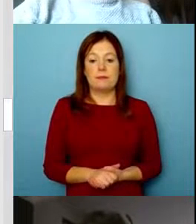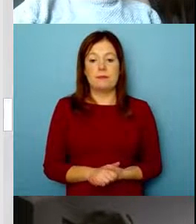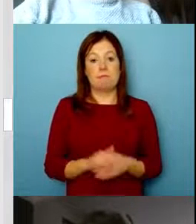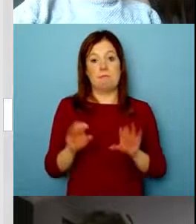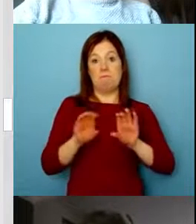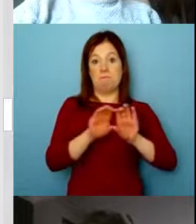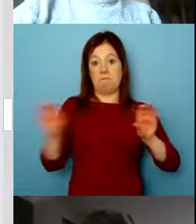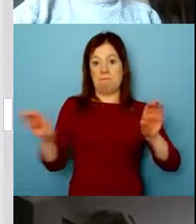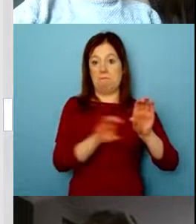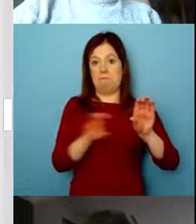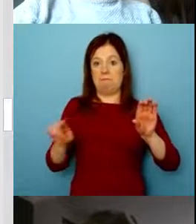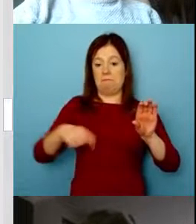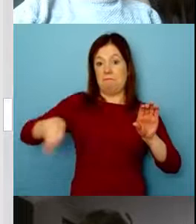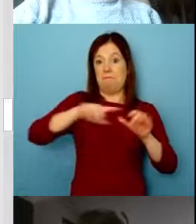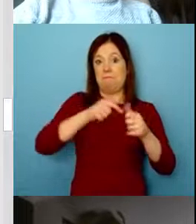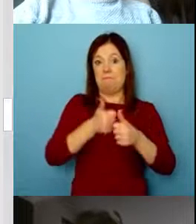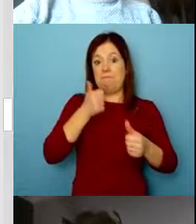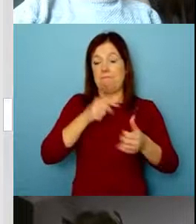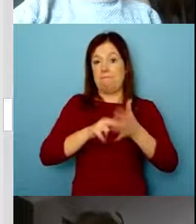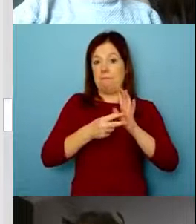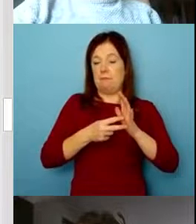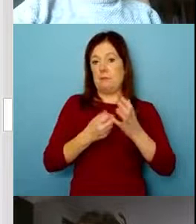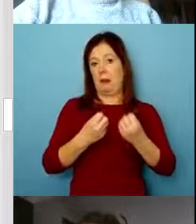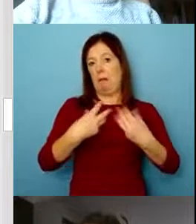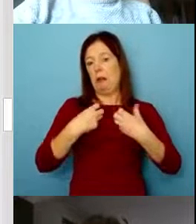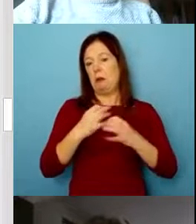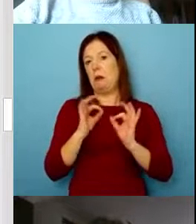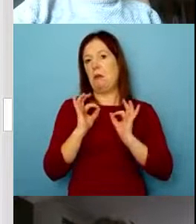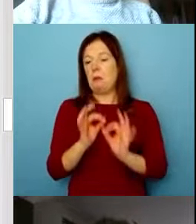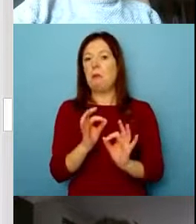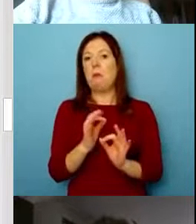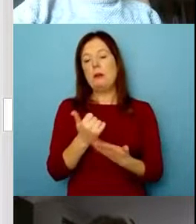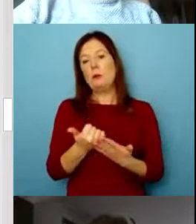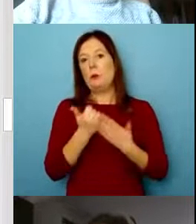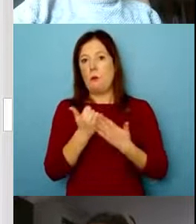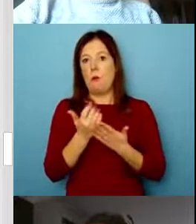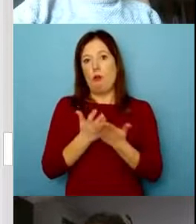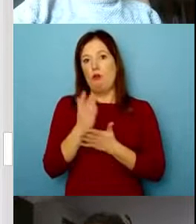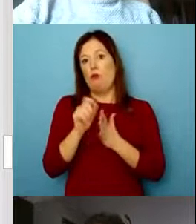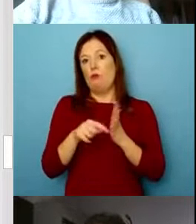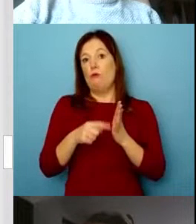those organisations have been wonderful in providing feedback and really giving support to this.